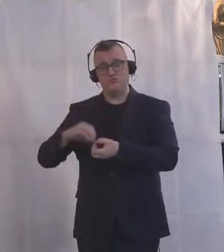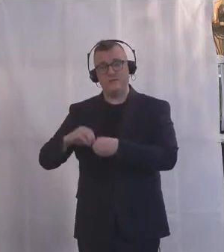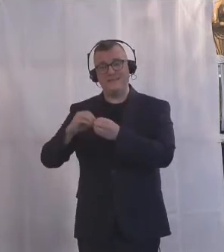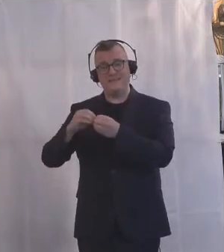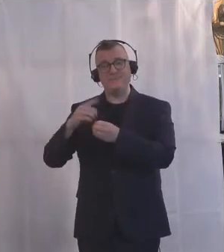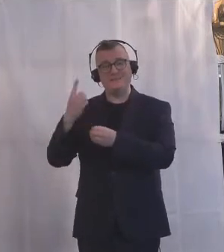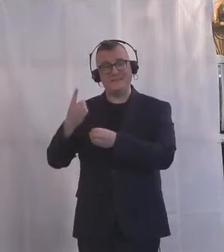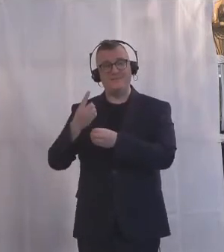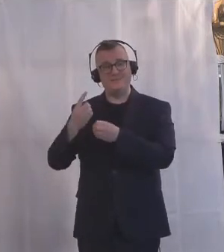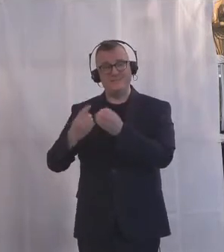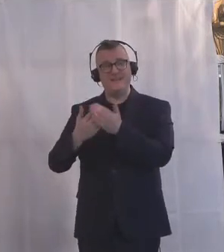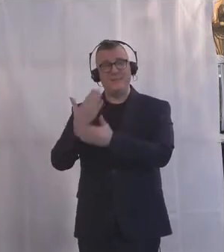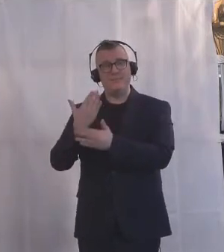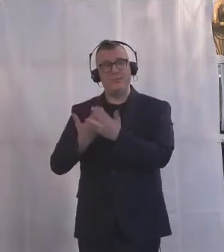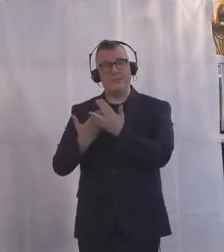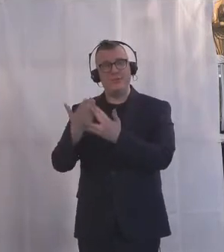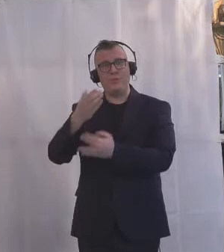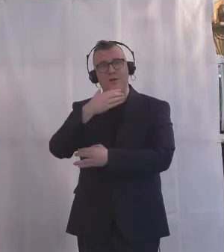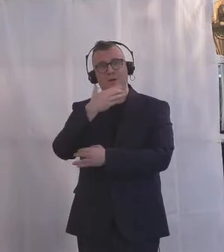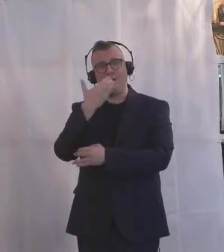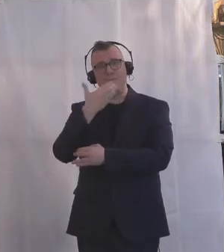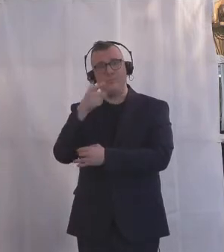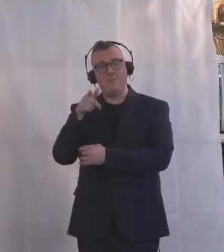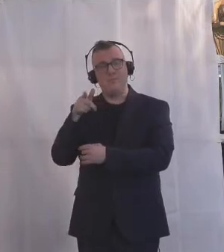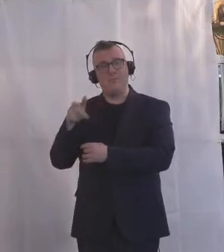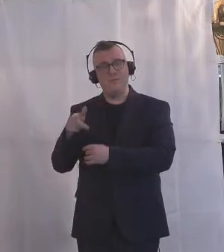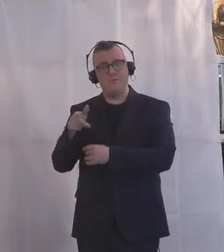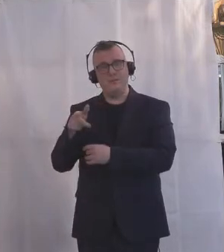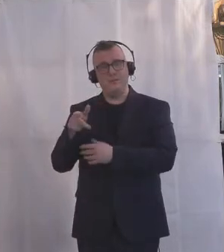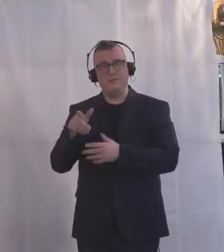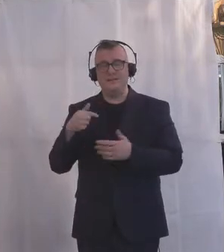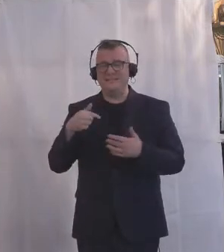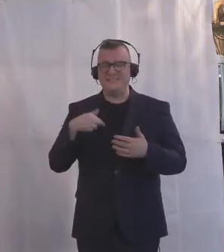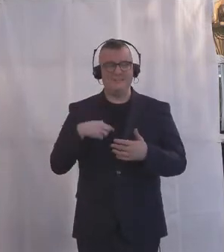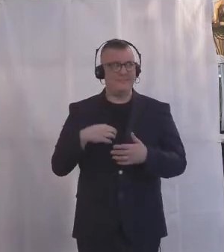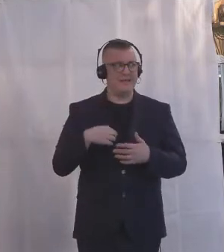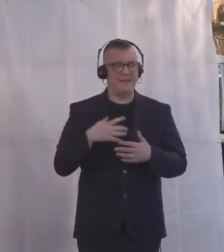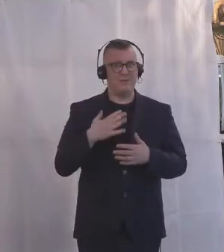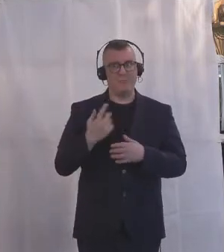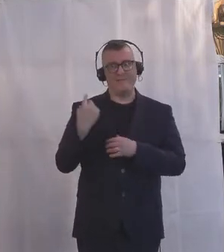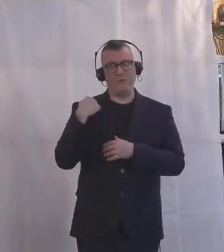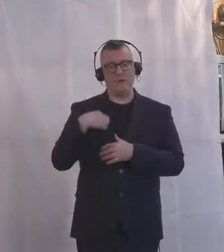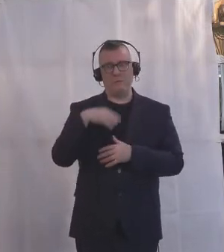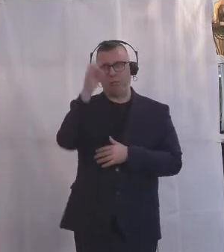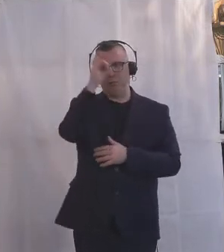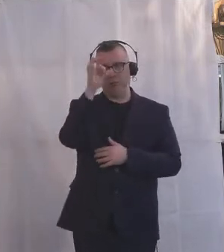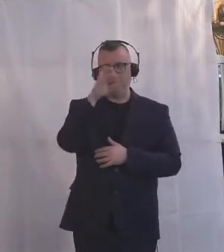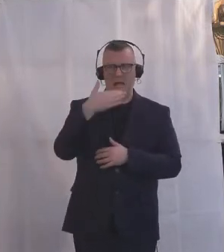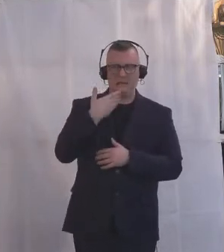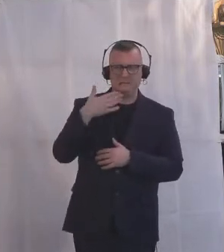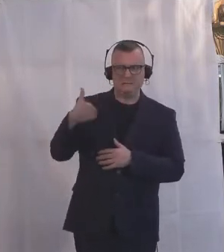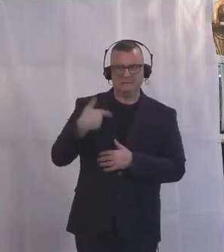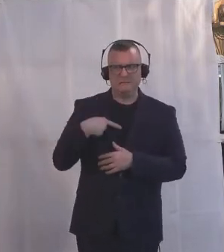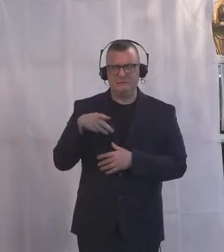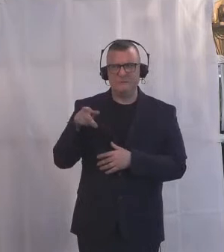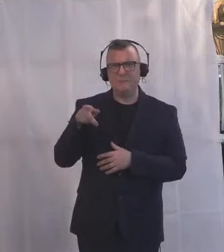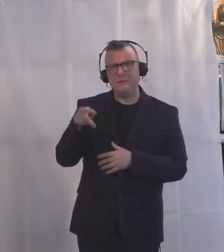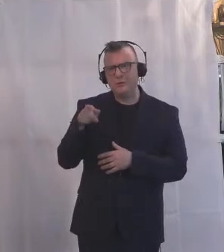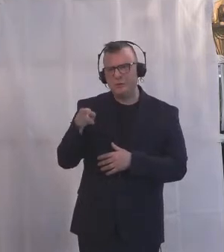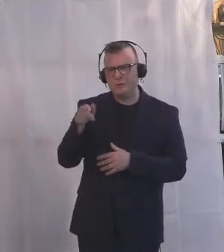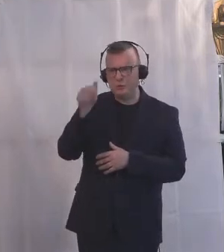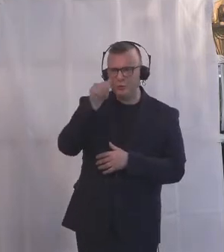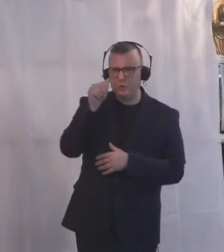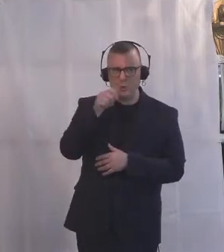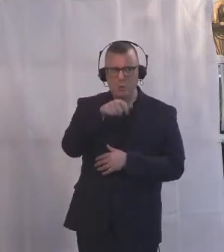and developer, actually with Apple, which at the time I had no idea about. And I just asked him if he